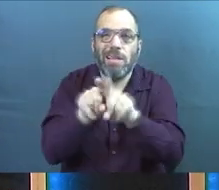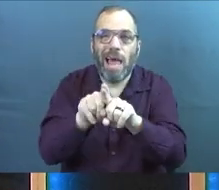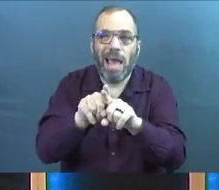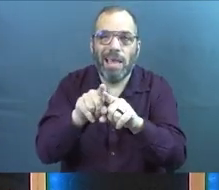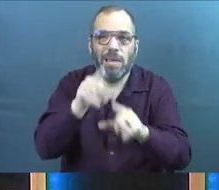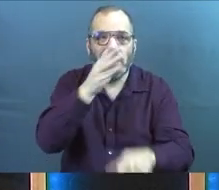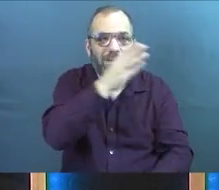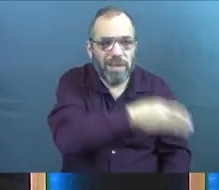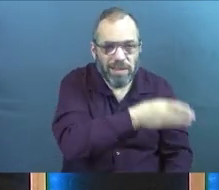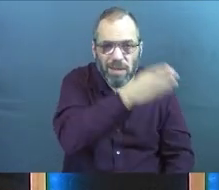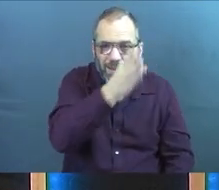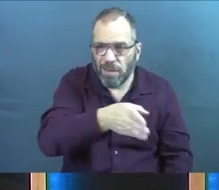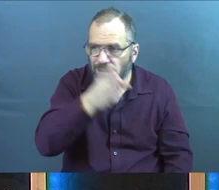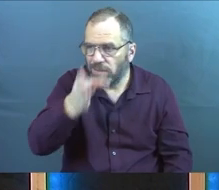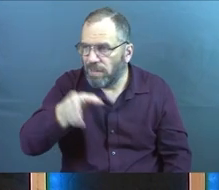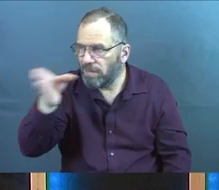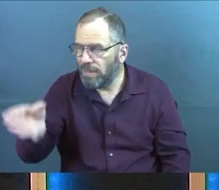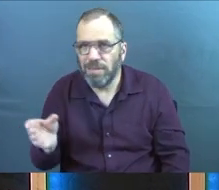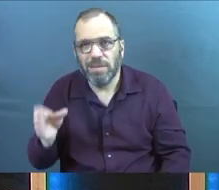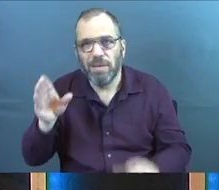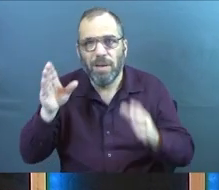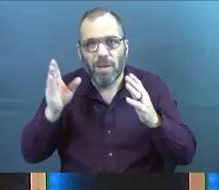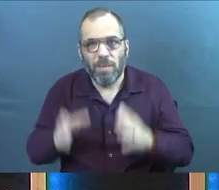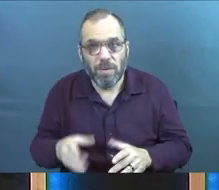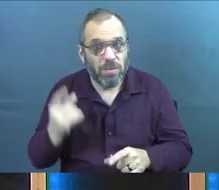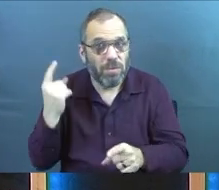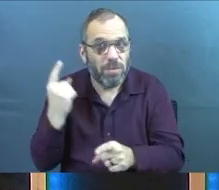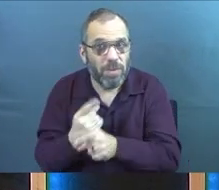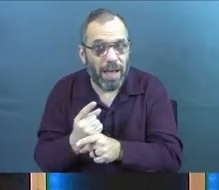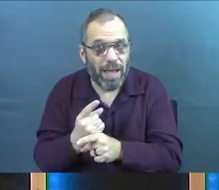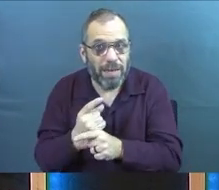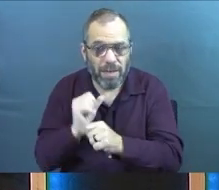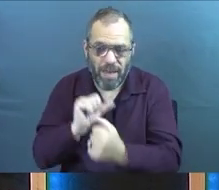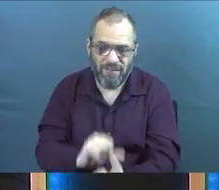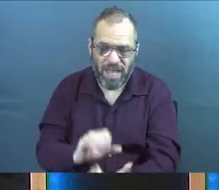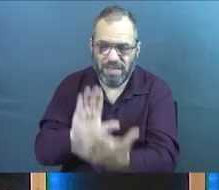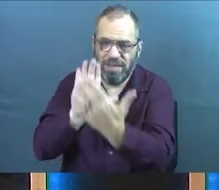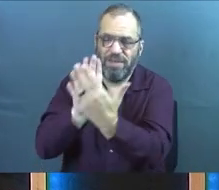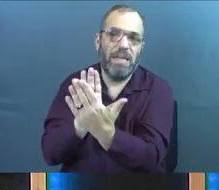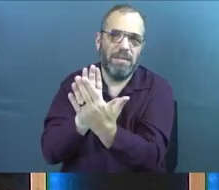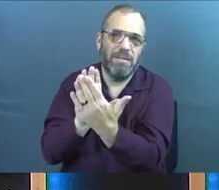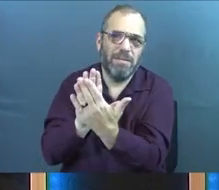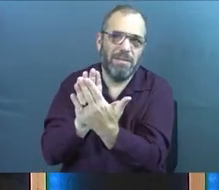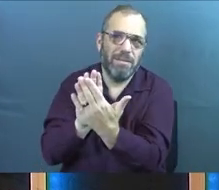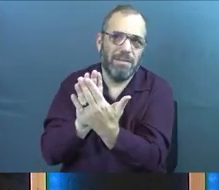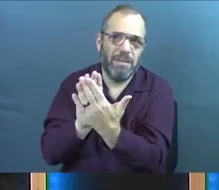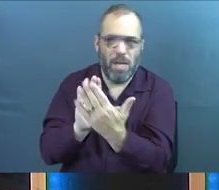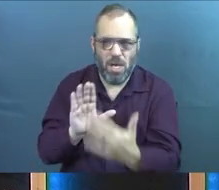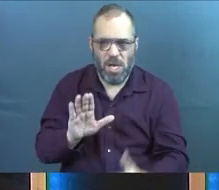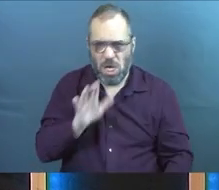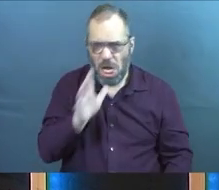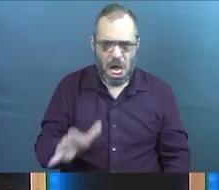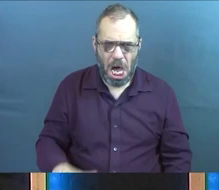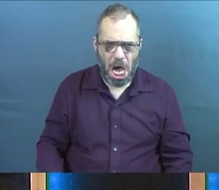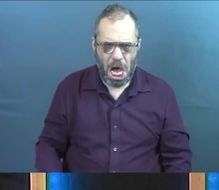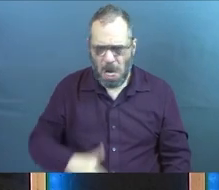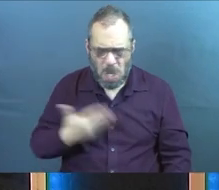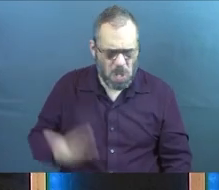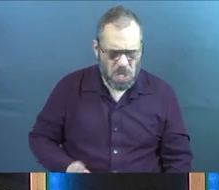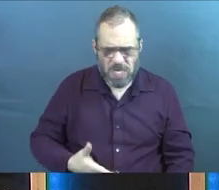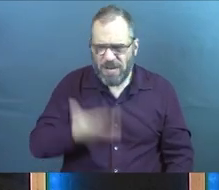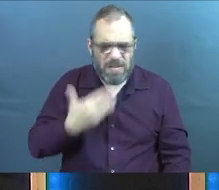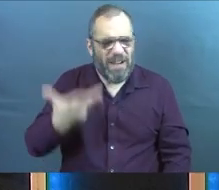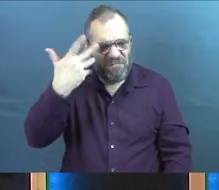the next person and the next person and the next person. Right? Face to face. Not grossed out or upset